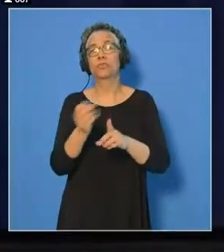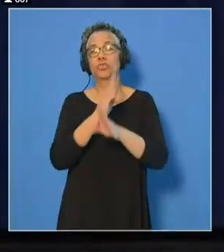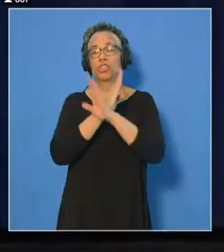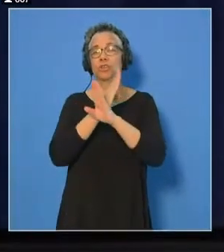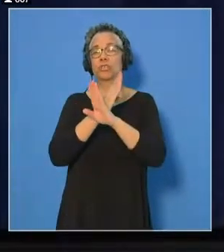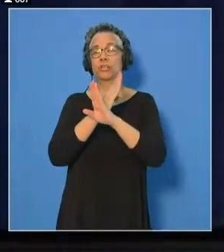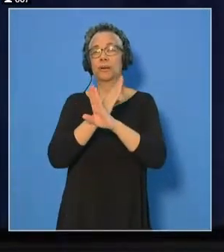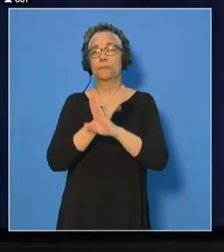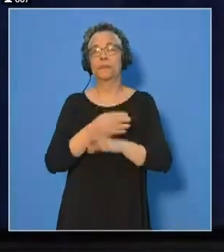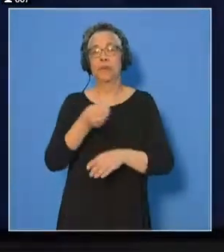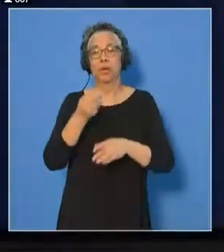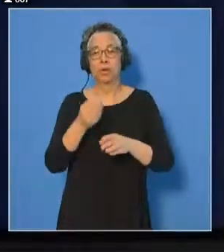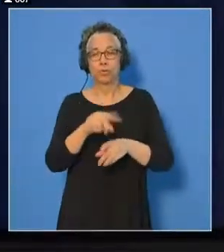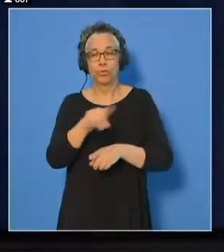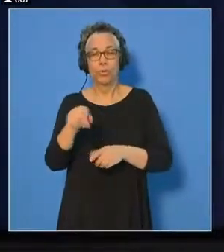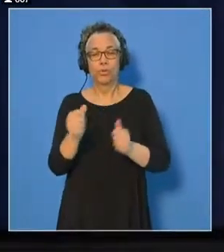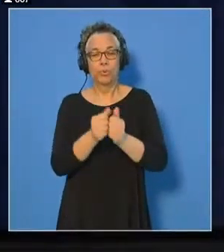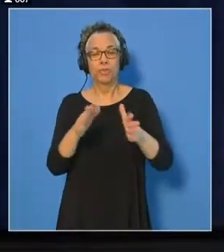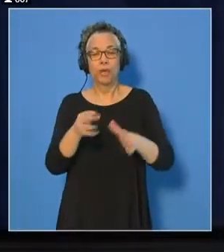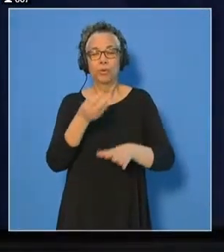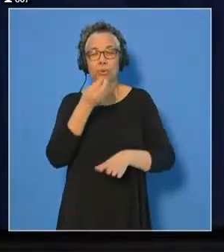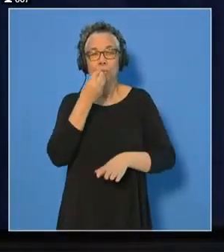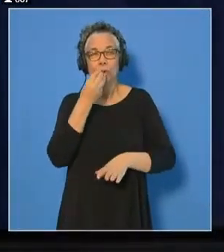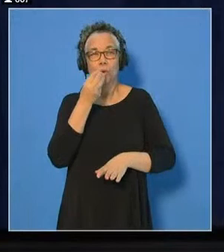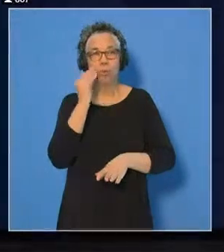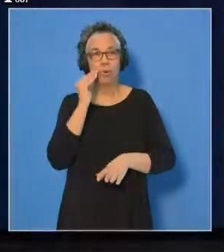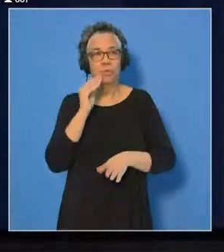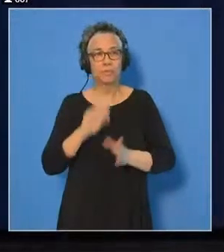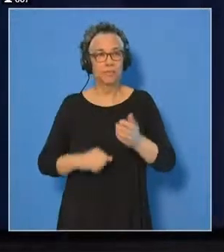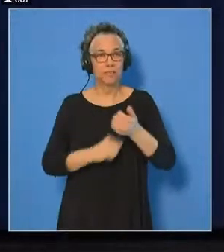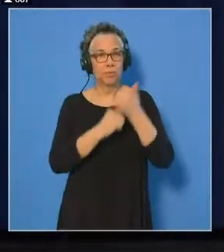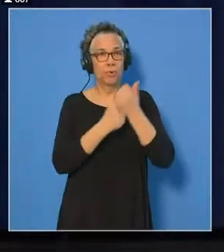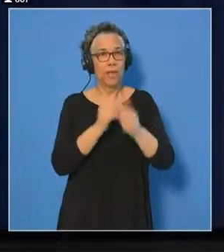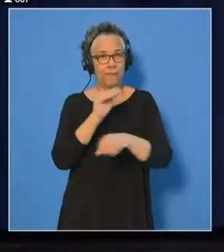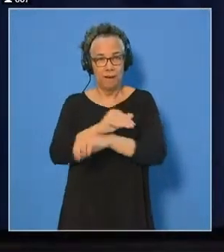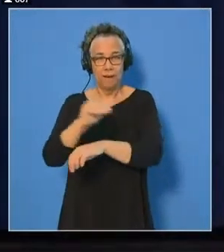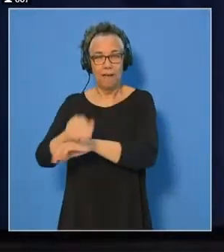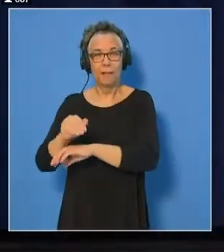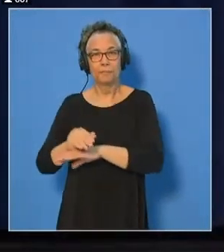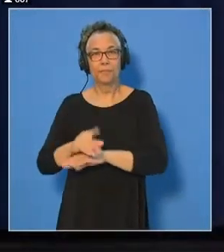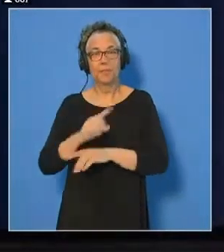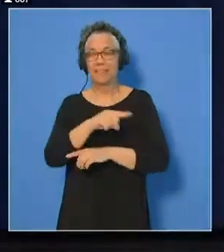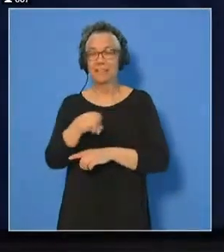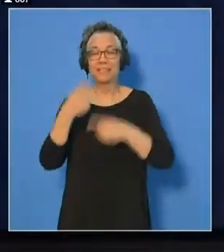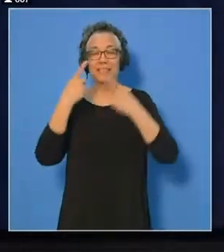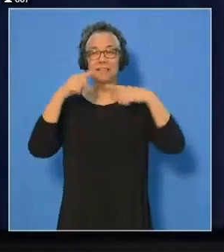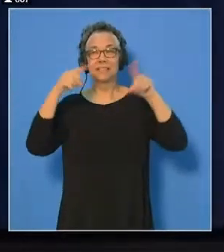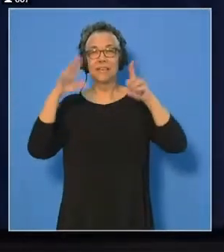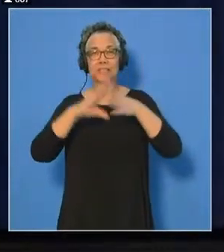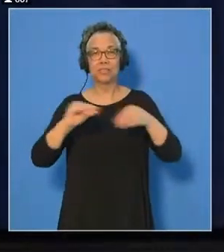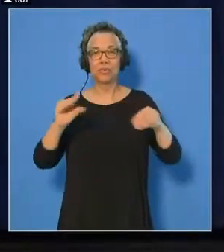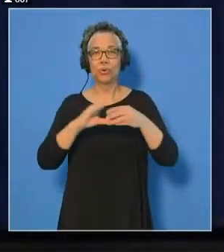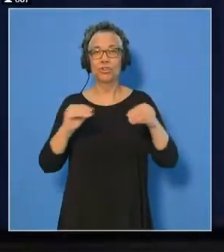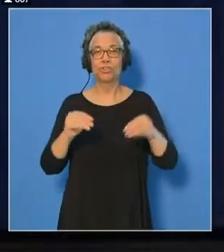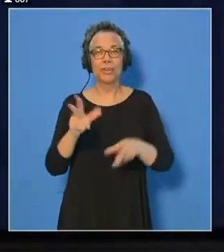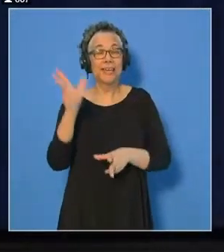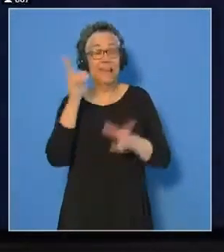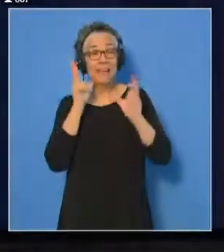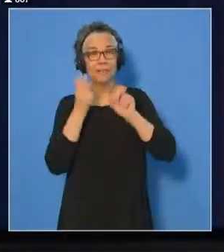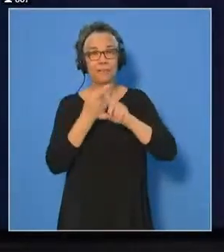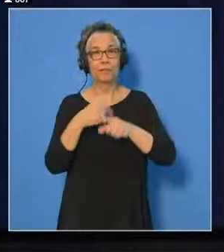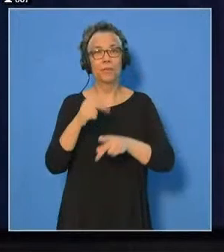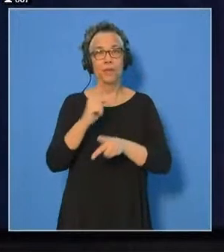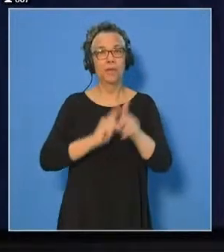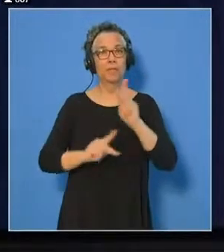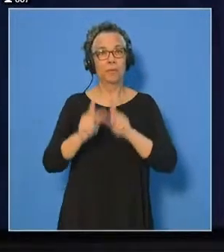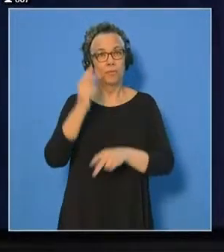need every night, and there are success stories that the Minister of National Security can share from those persons who are receiving mental health treatment and